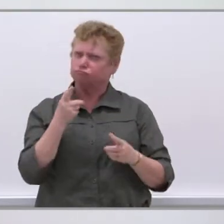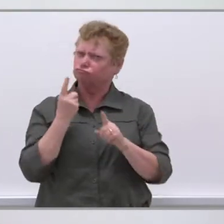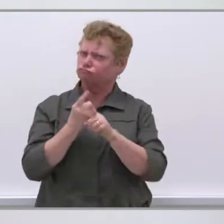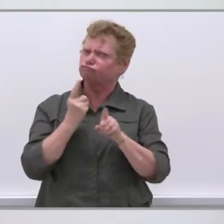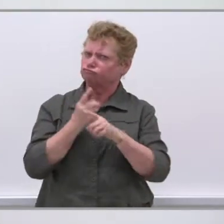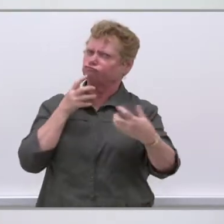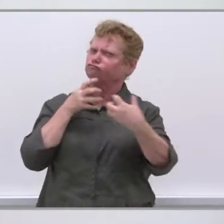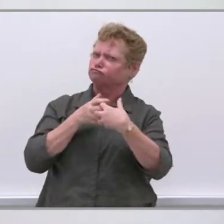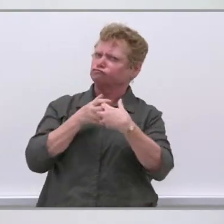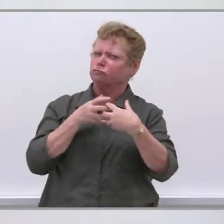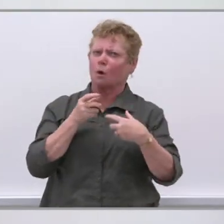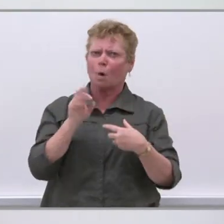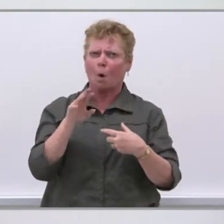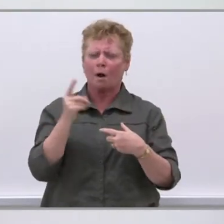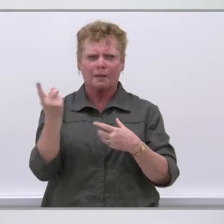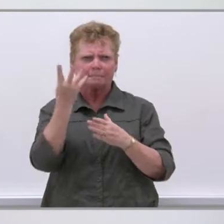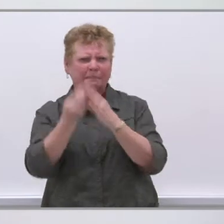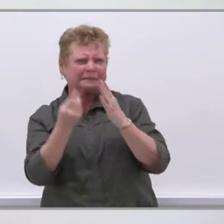think about some other thing?